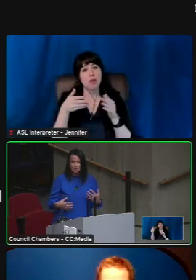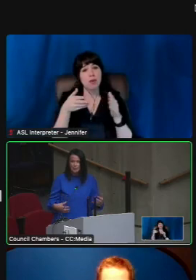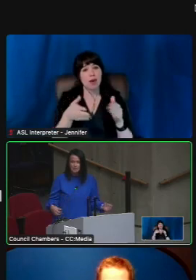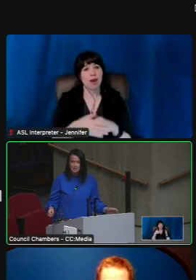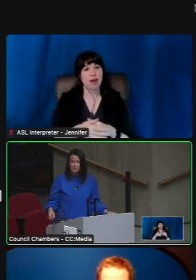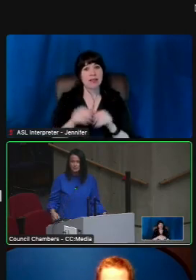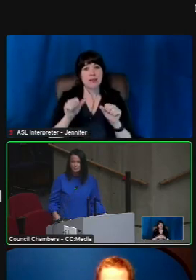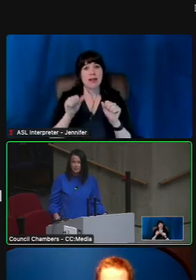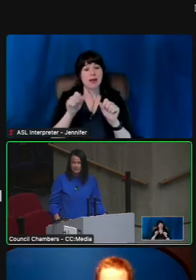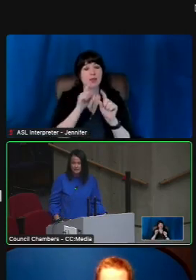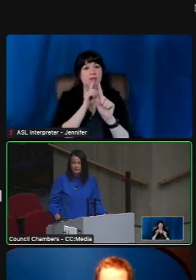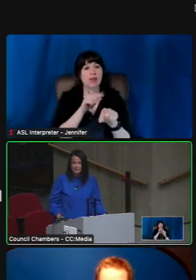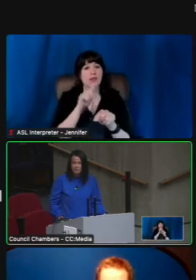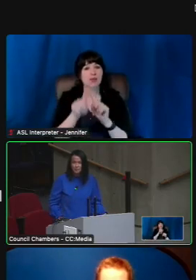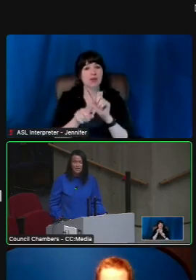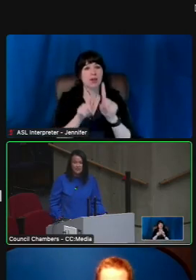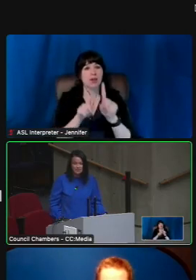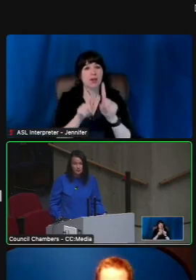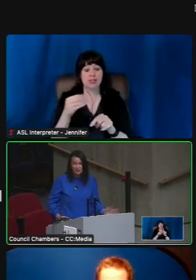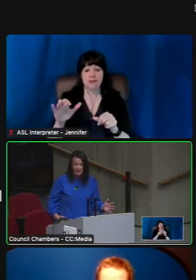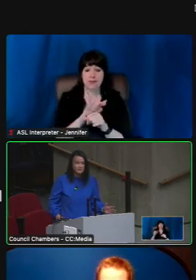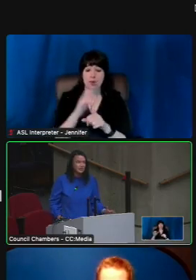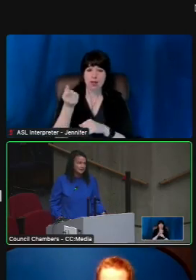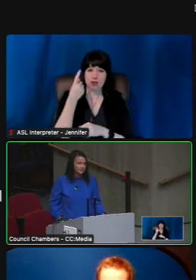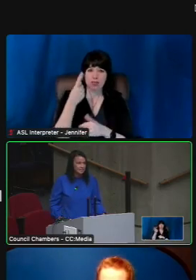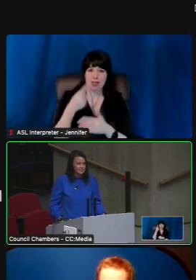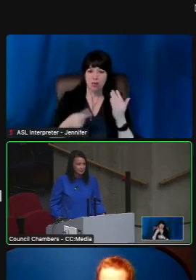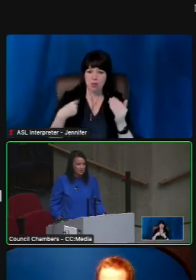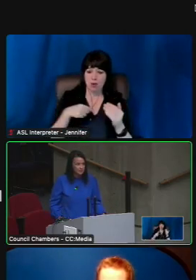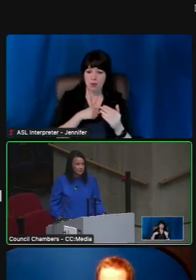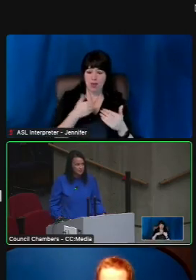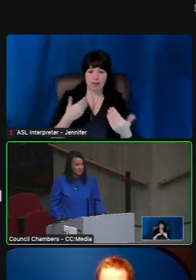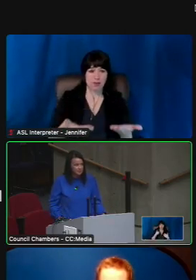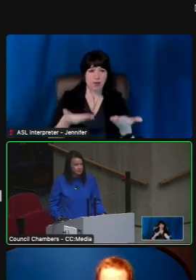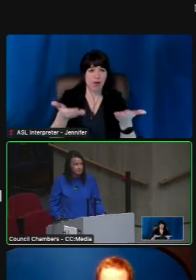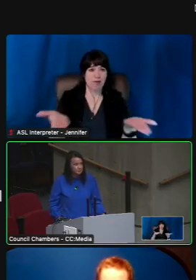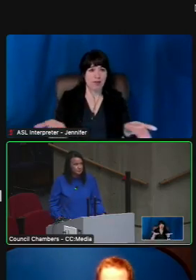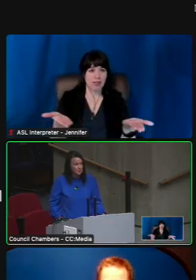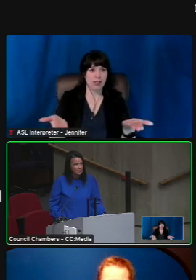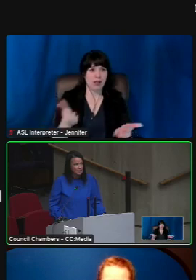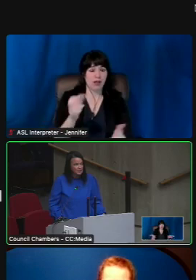answer questions and fully understand what is we have to offer at Salem Housing Authority.